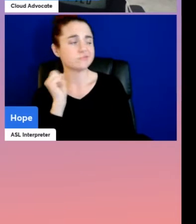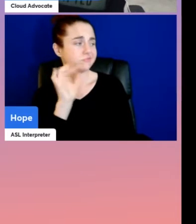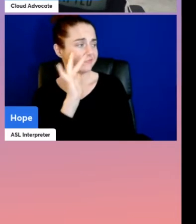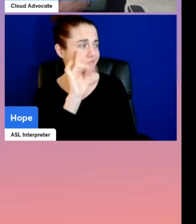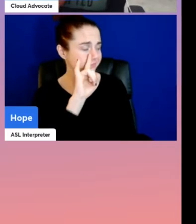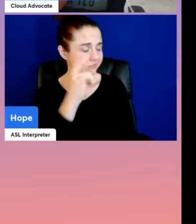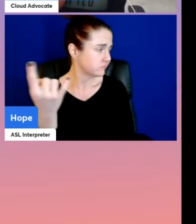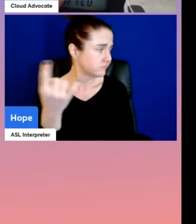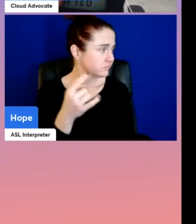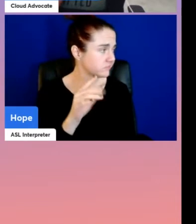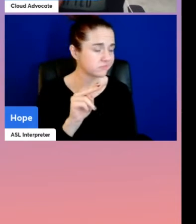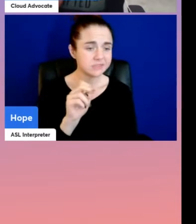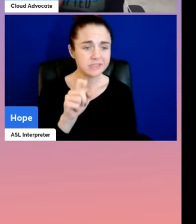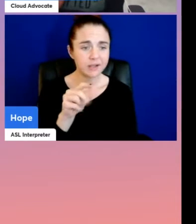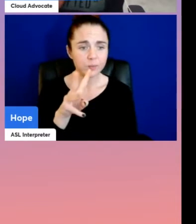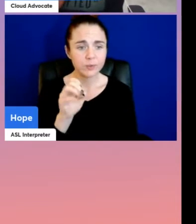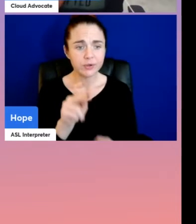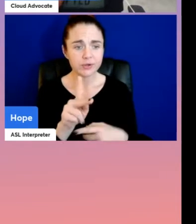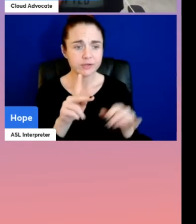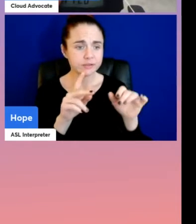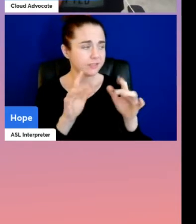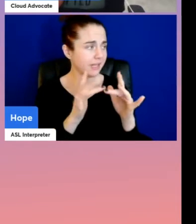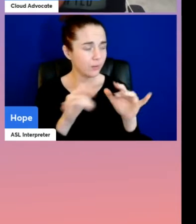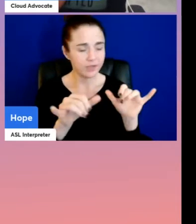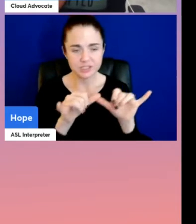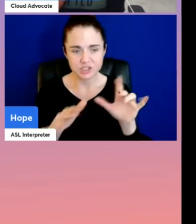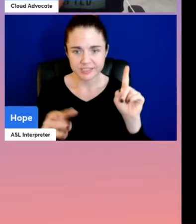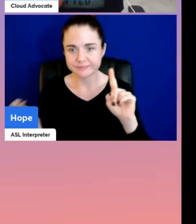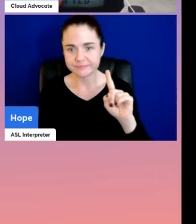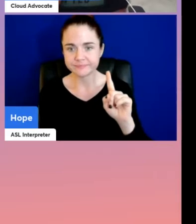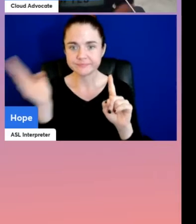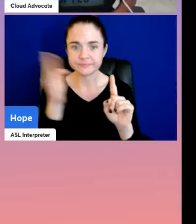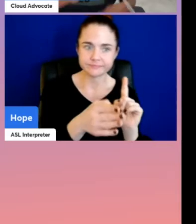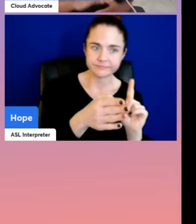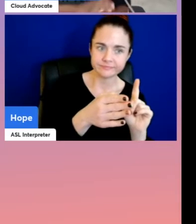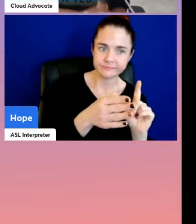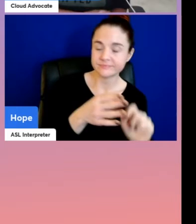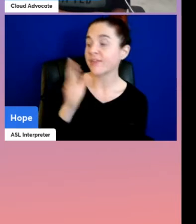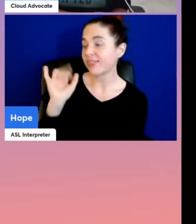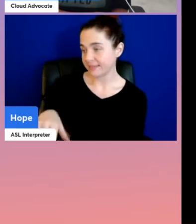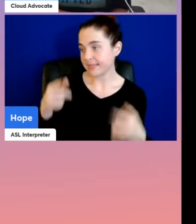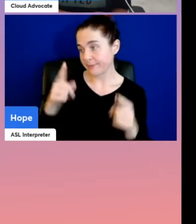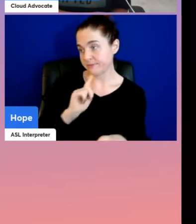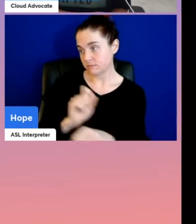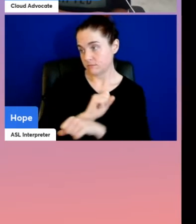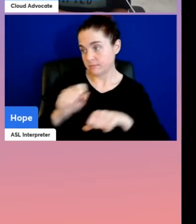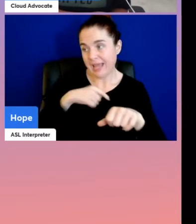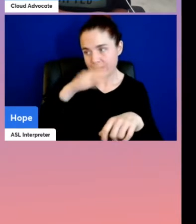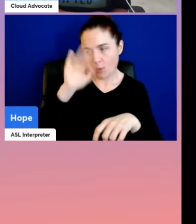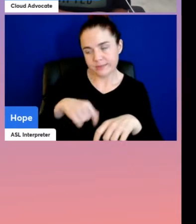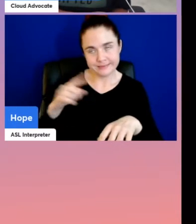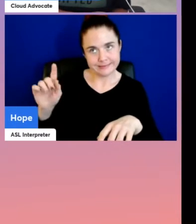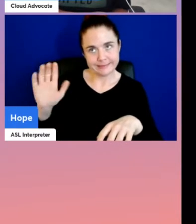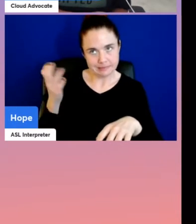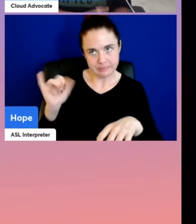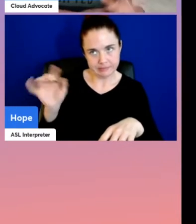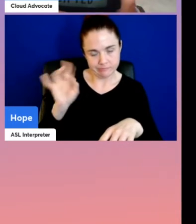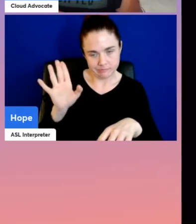engineering. I know that sounds terrible, but that's what happened. And I was just